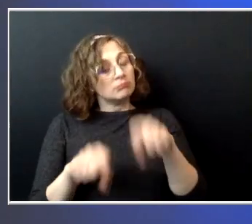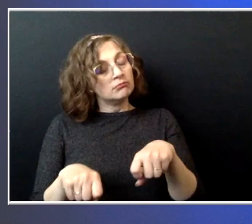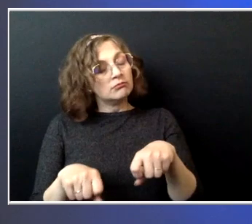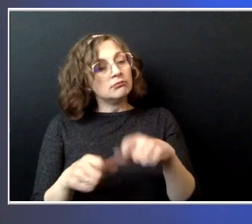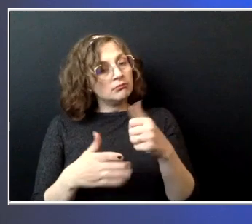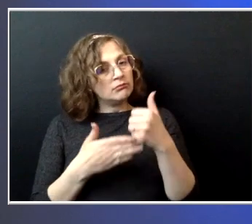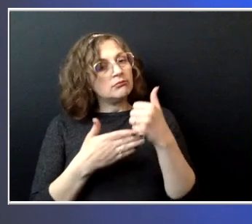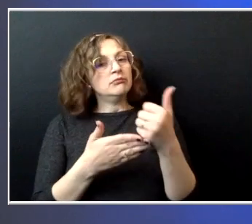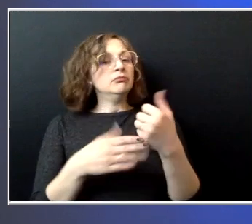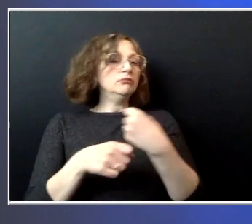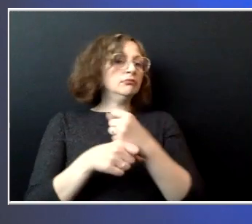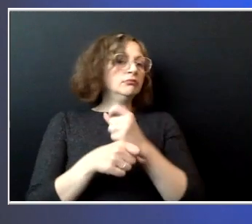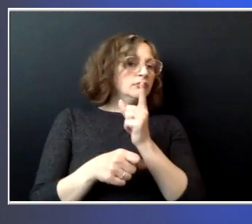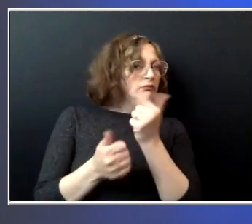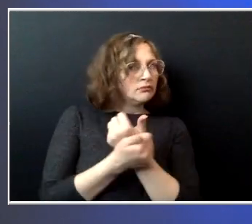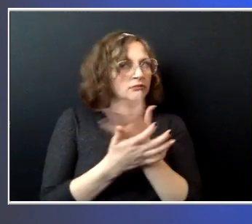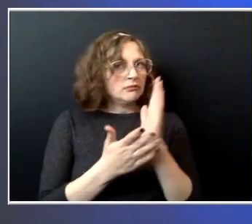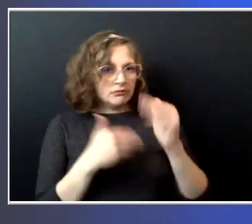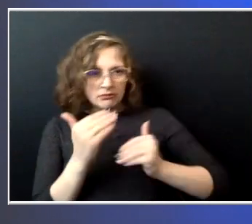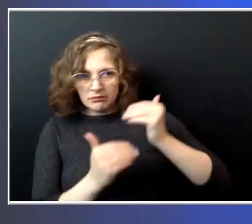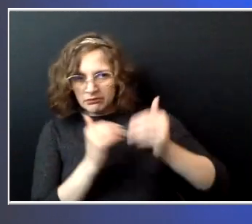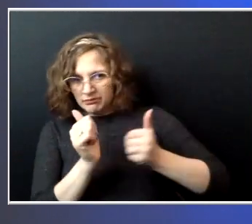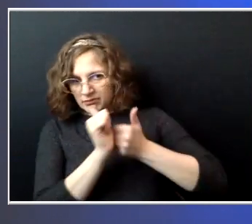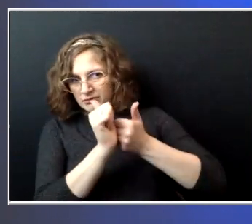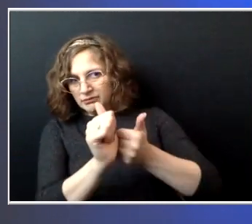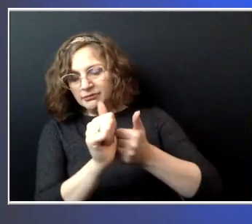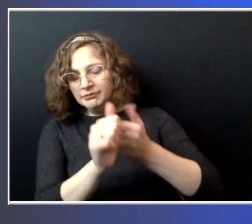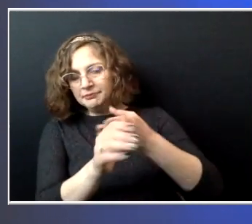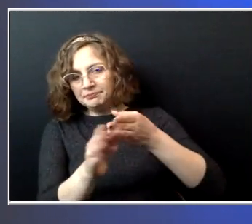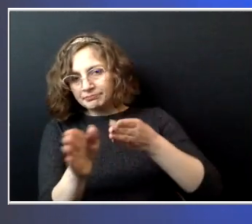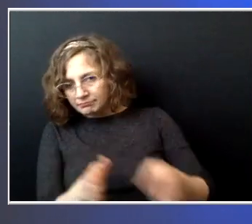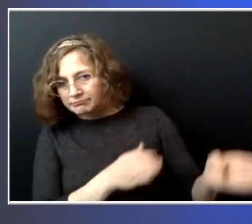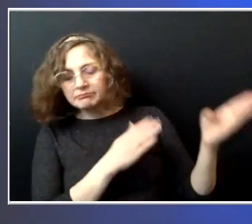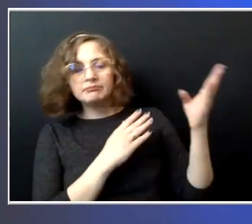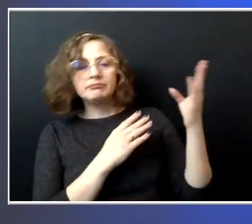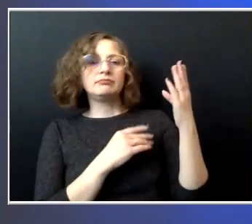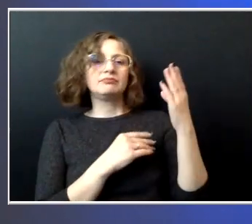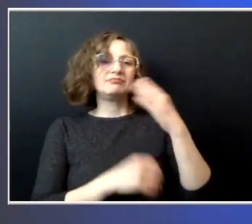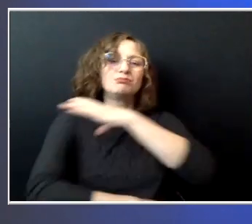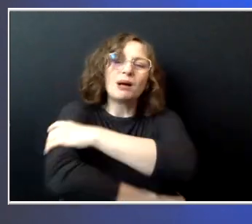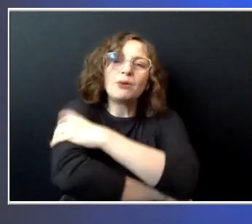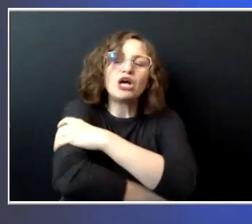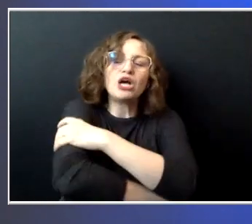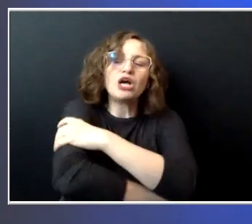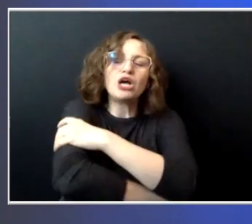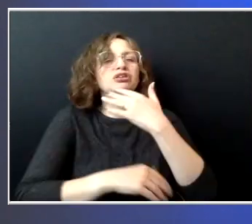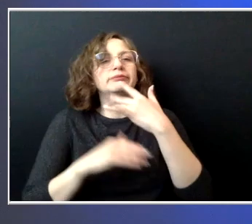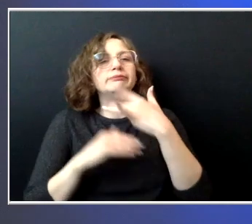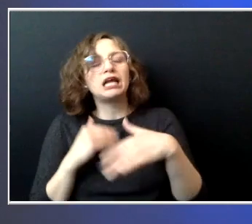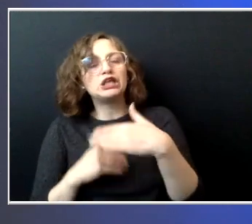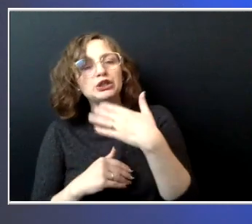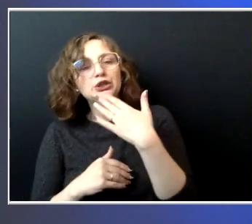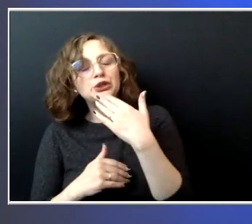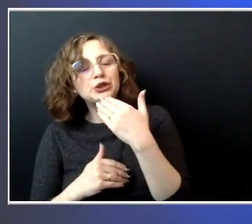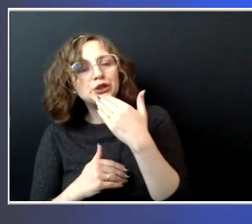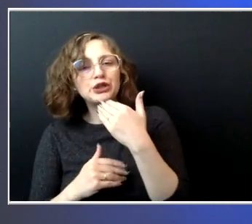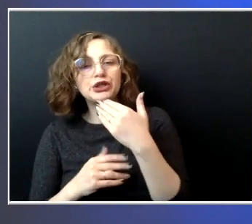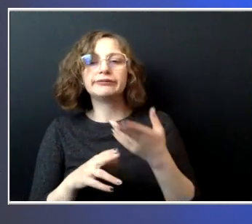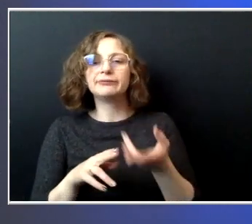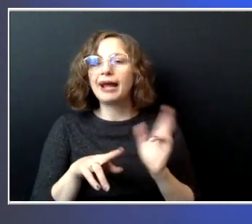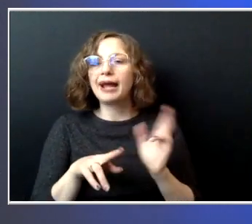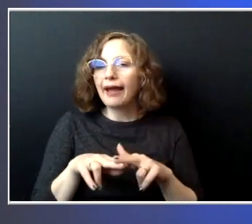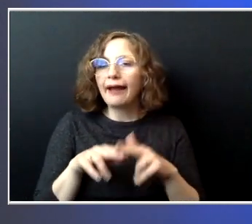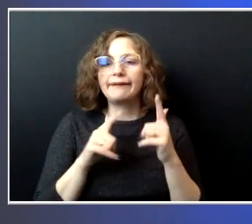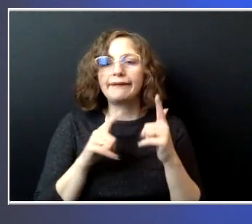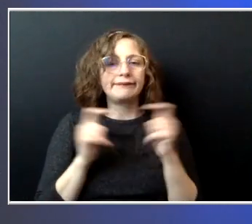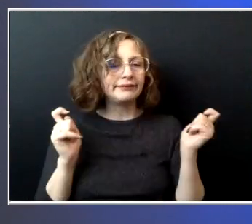everything's going according to plan, whether it's blood pressure monitoring, blood sugar monitoring, weight gain, etc. And that the provider